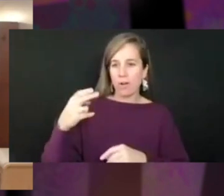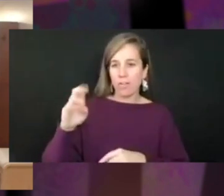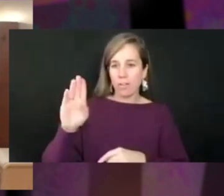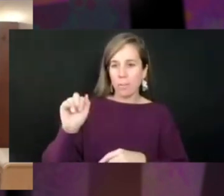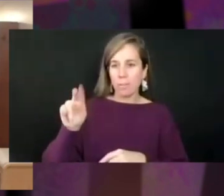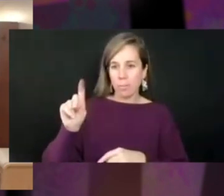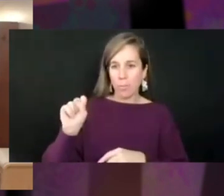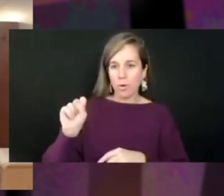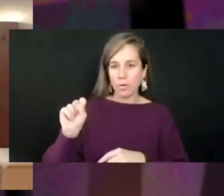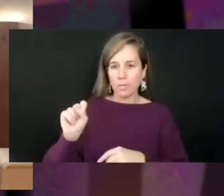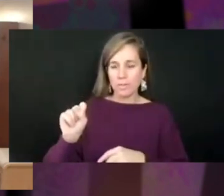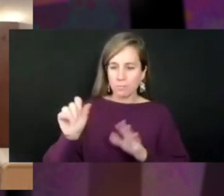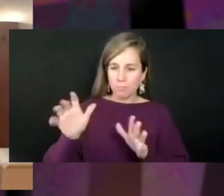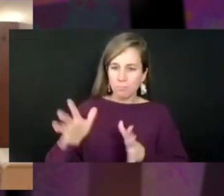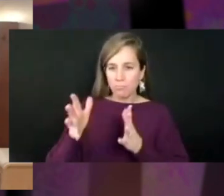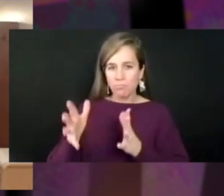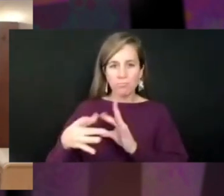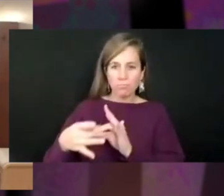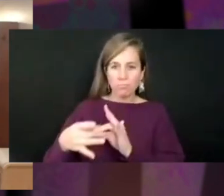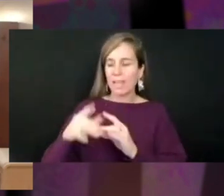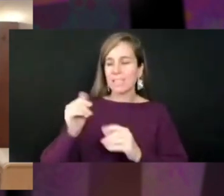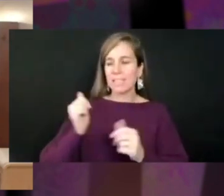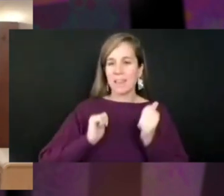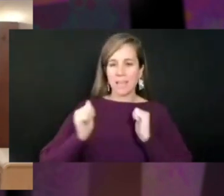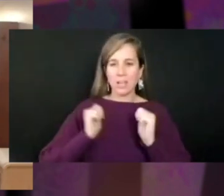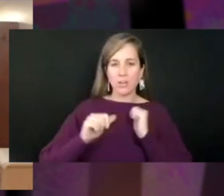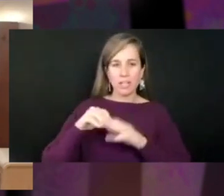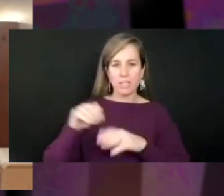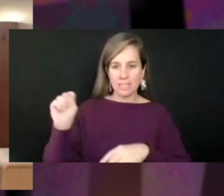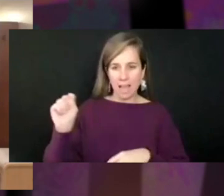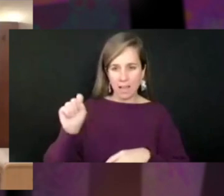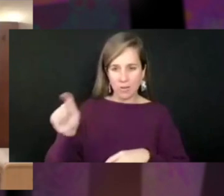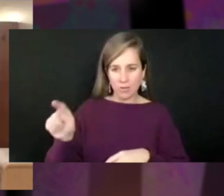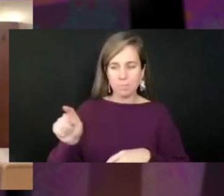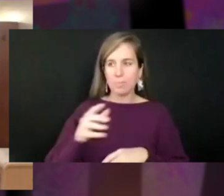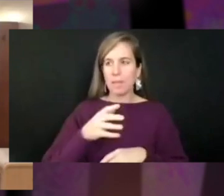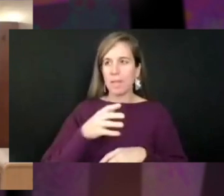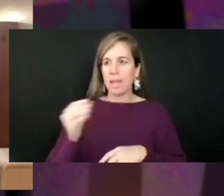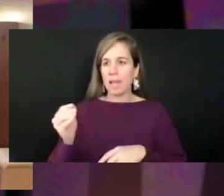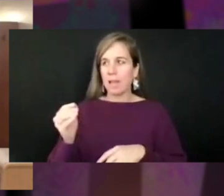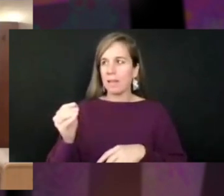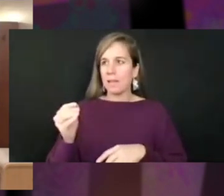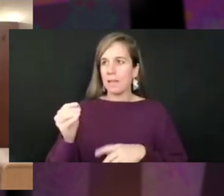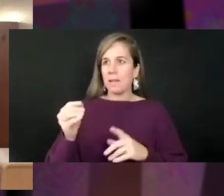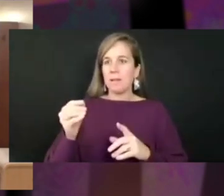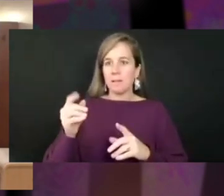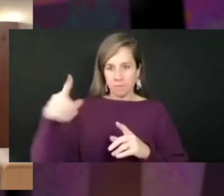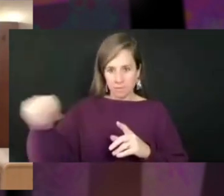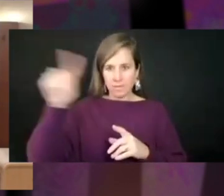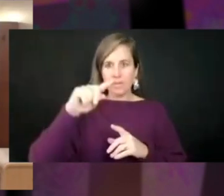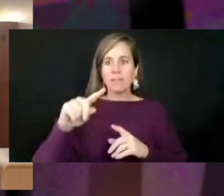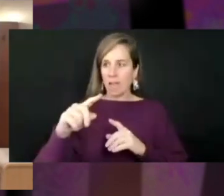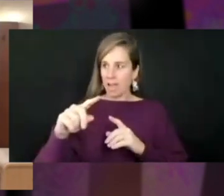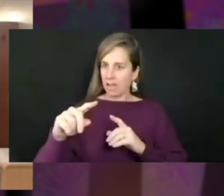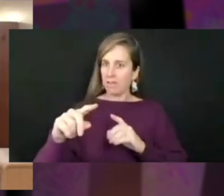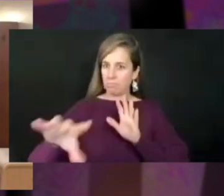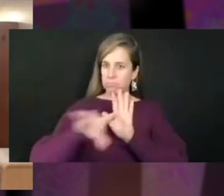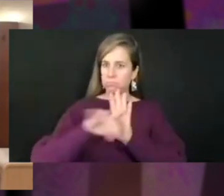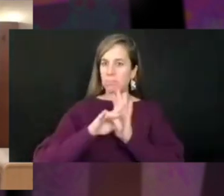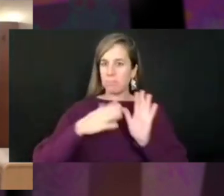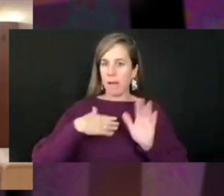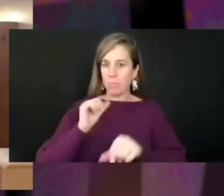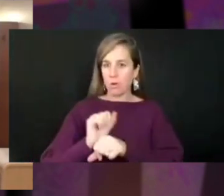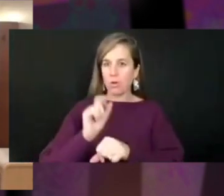and which is a theater in Seattle, and they selected my work for their Northwest New Works